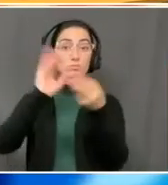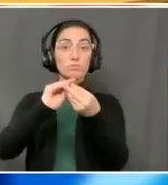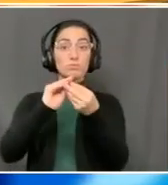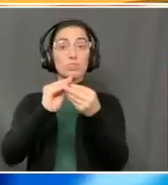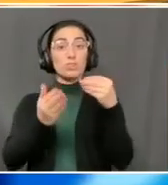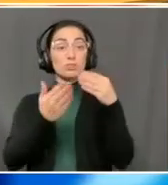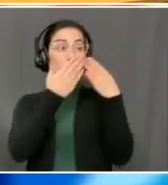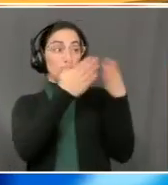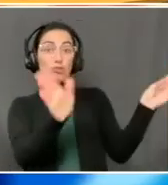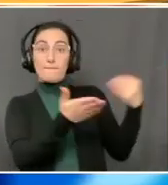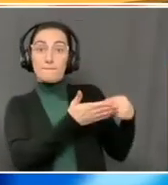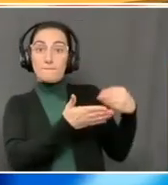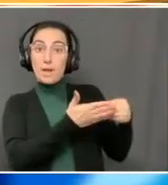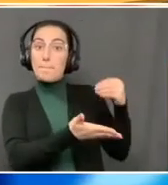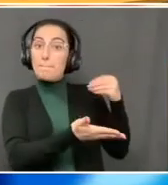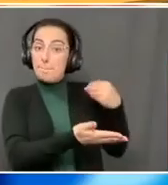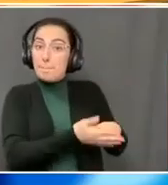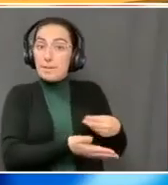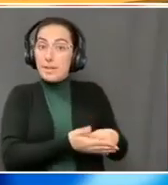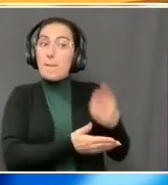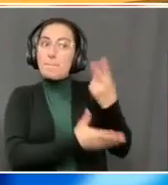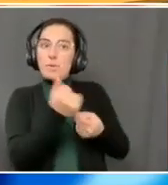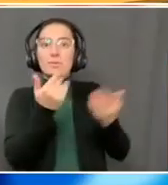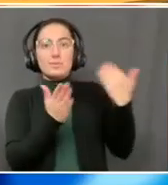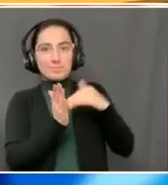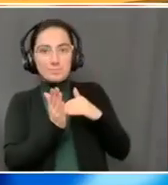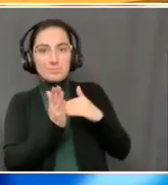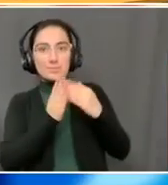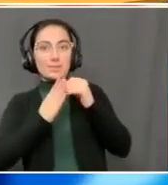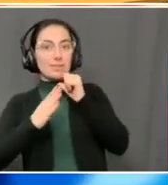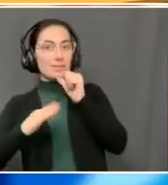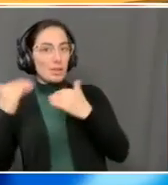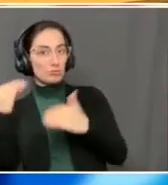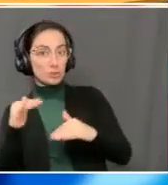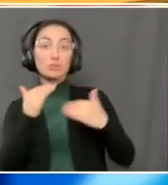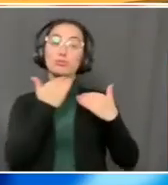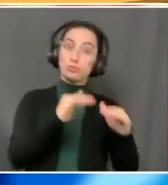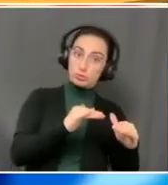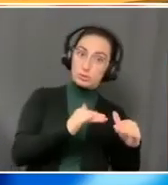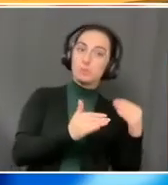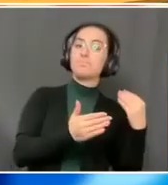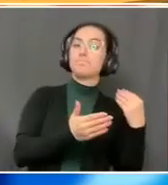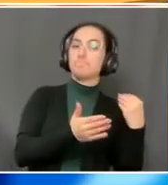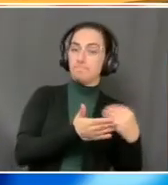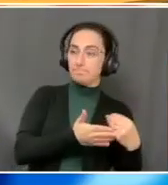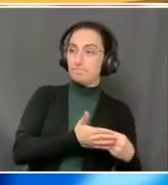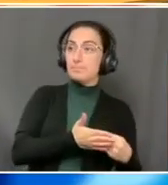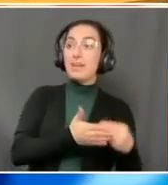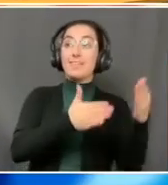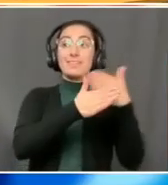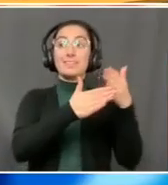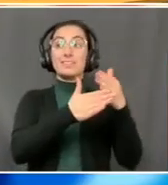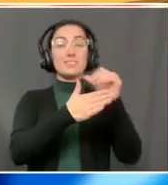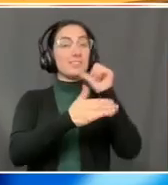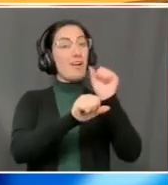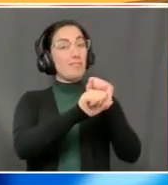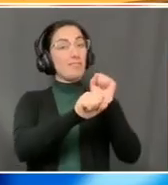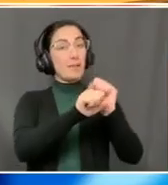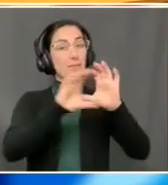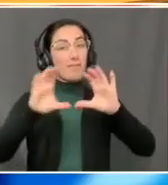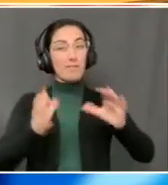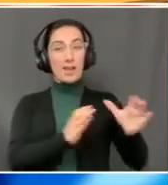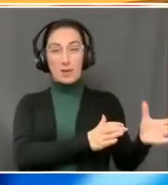both unrestricted and restricted, the share of spending that went to non-labor, those non-labor categories that I